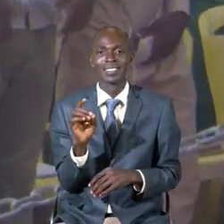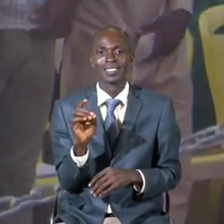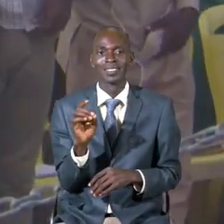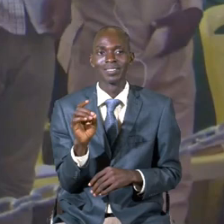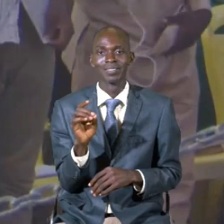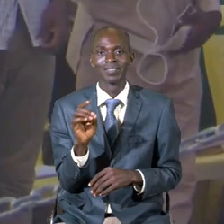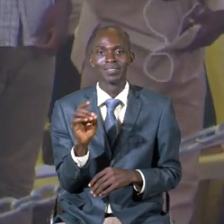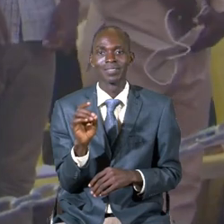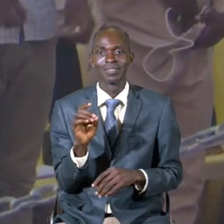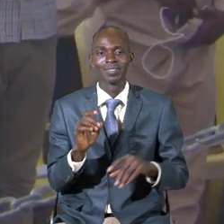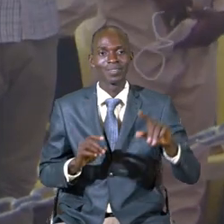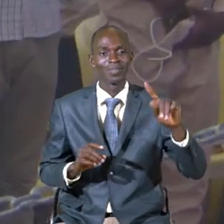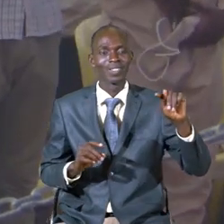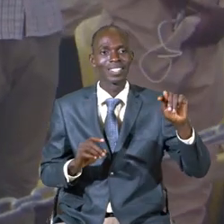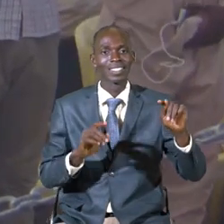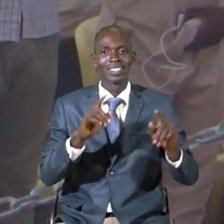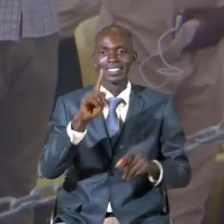transferred